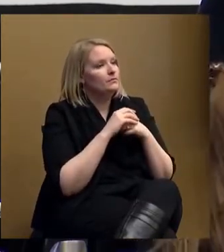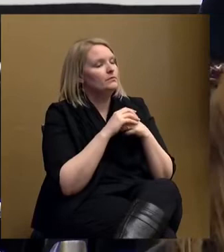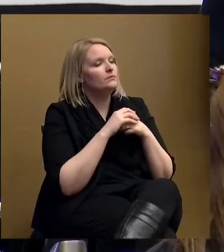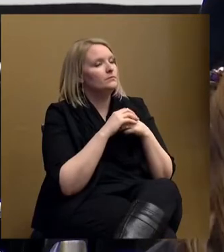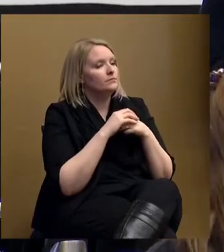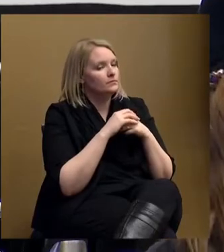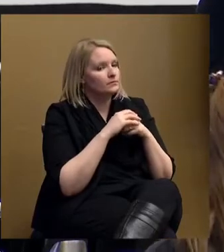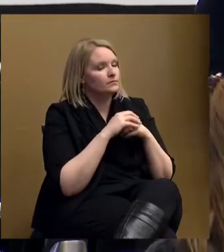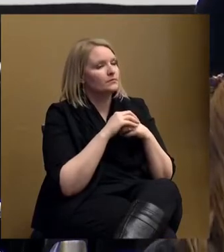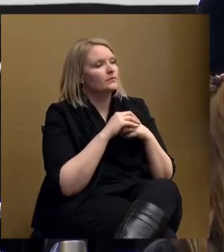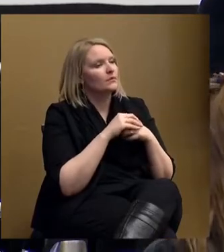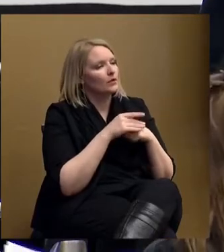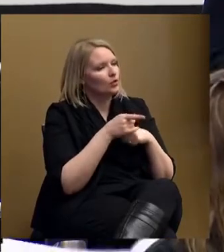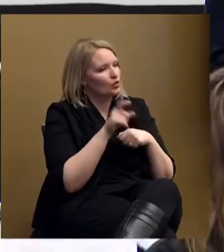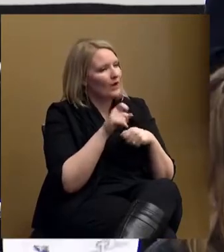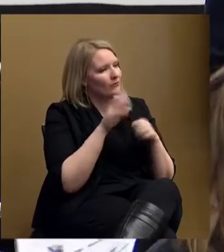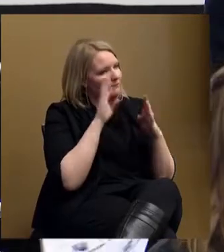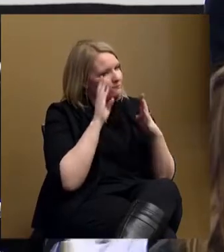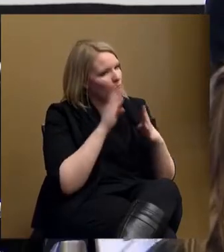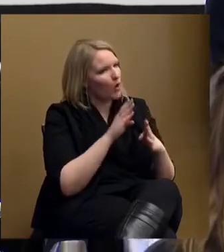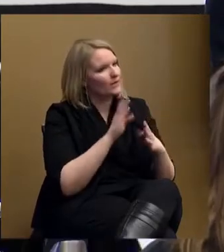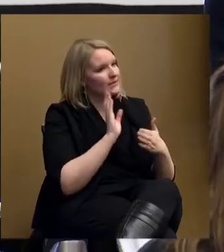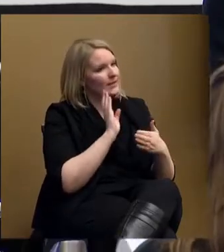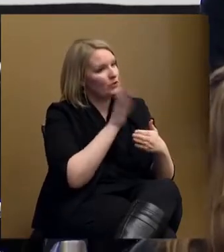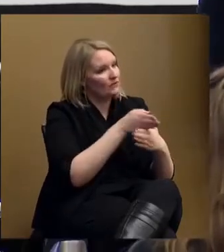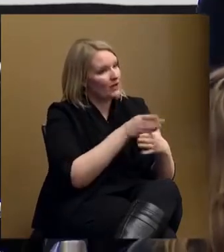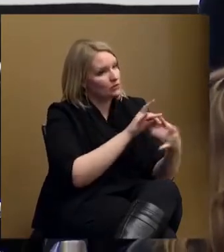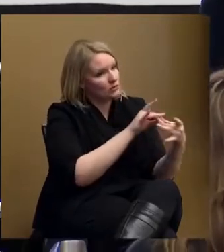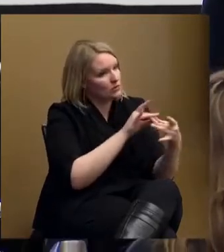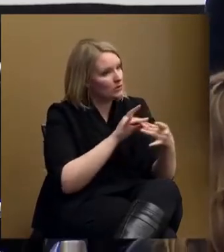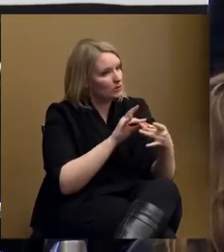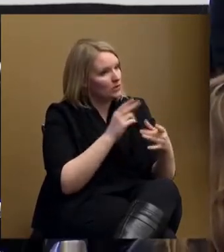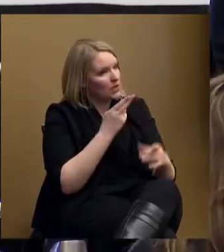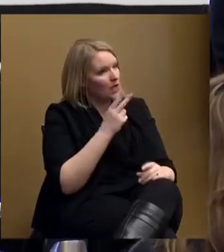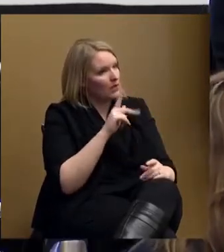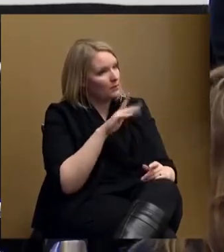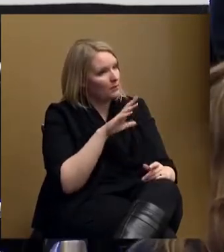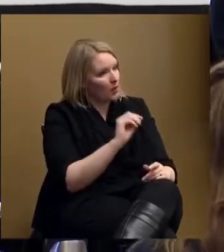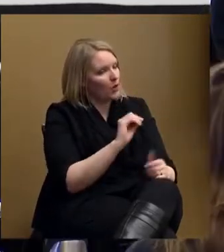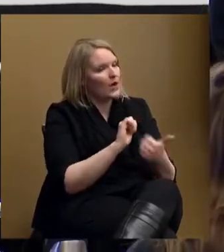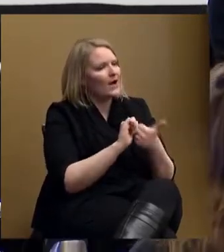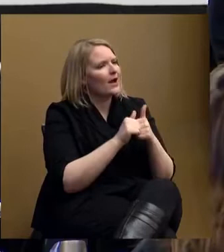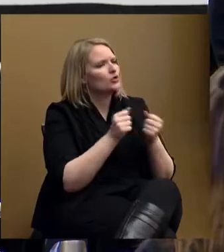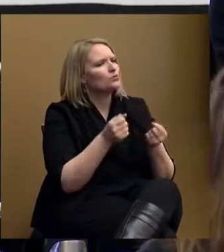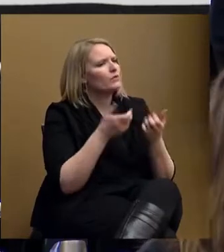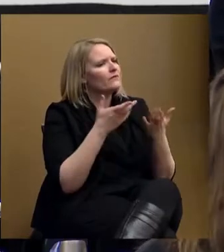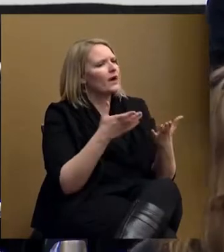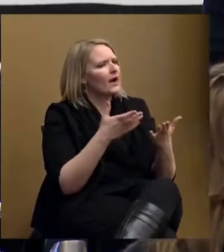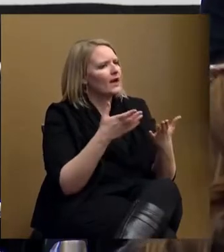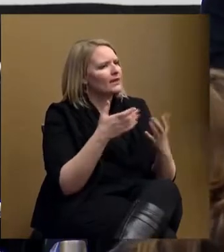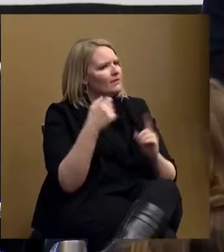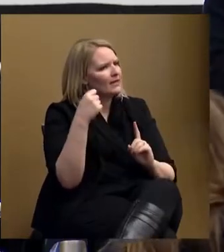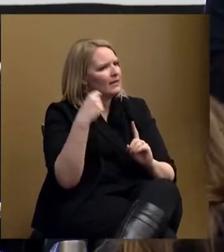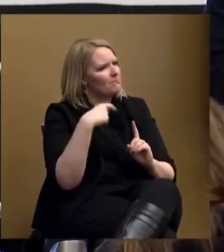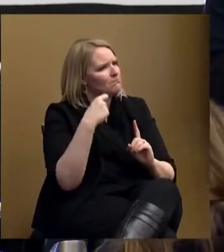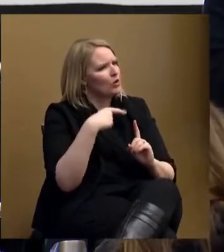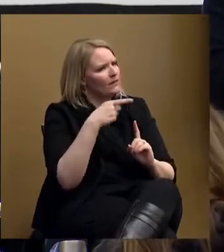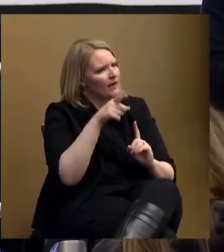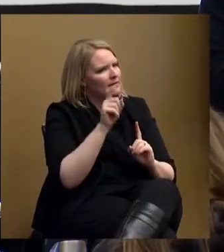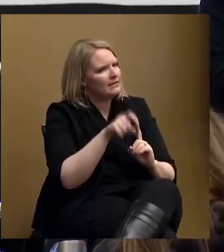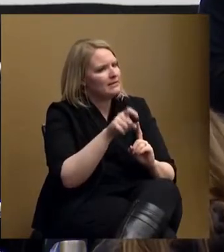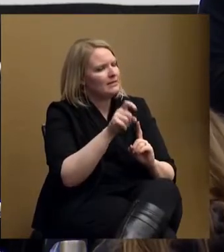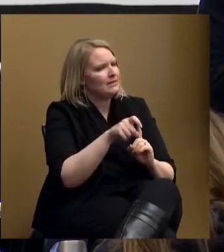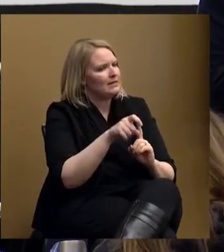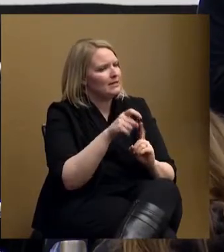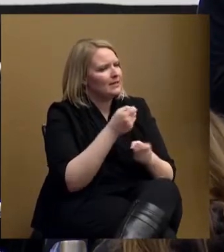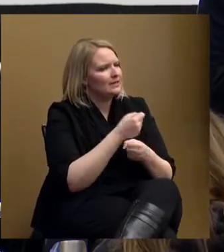So you're going to have to focus your interventions on how do you provide the input that the child needs in